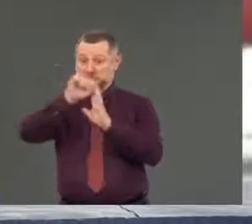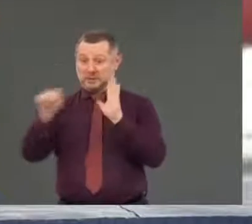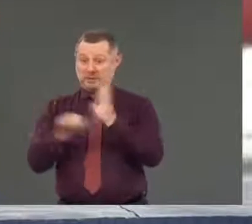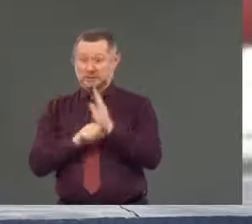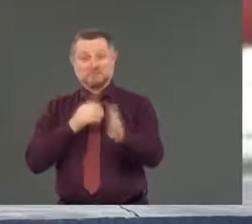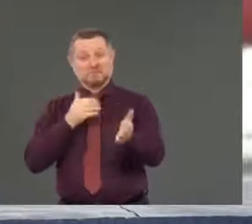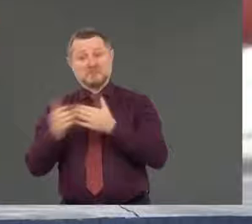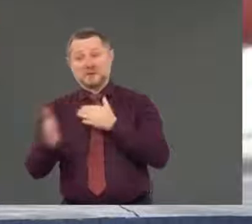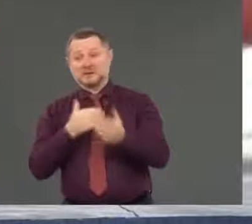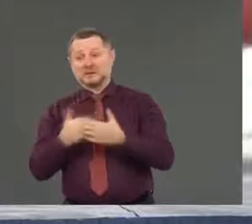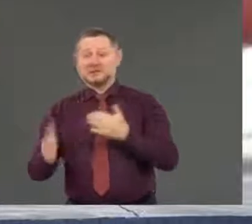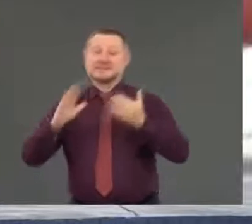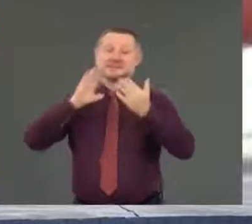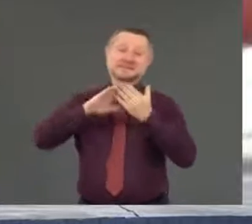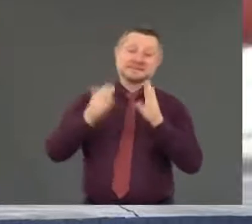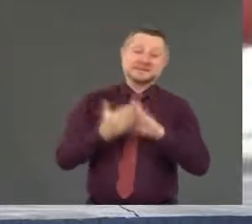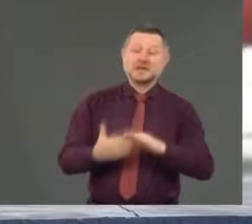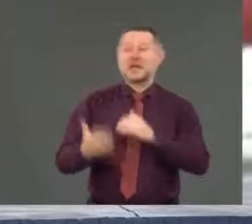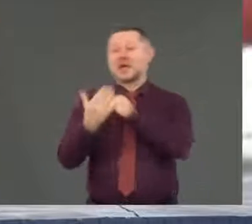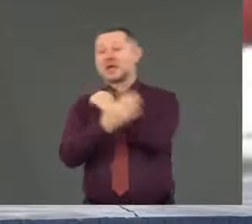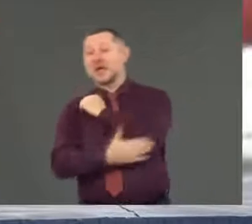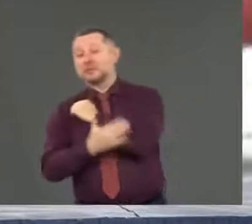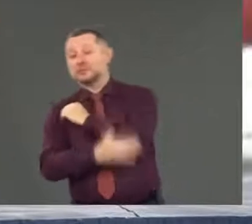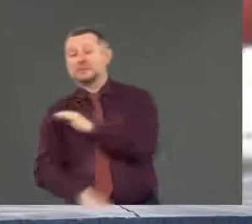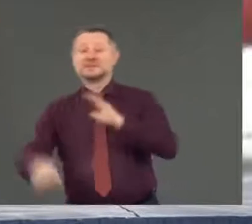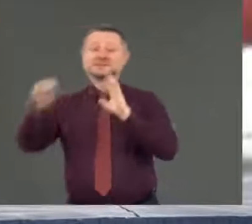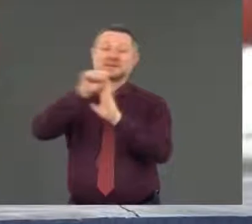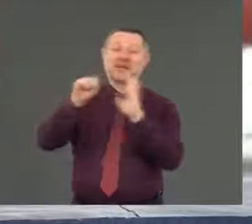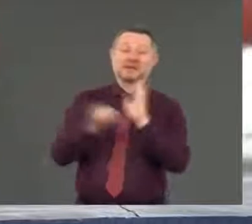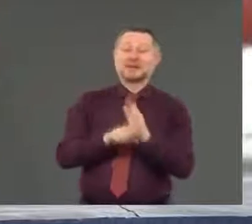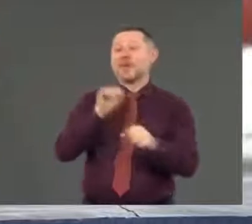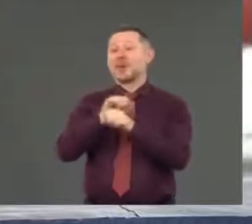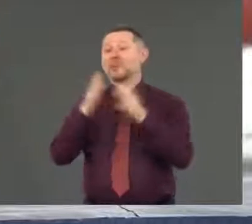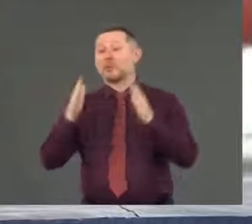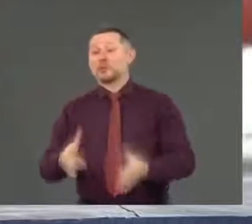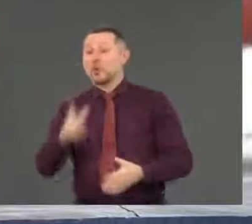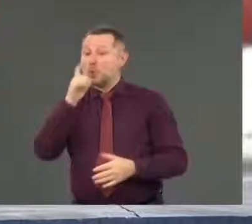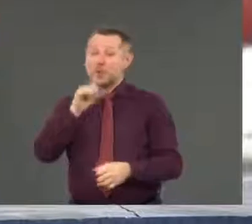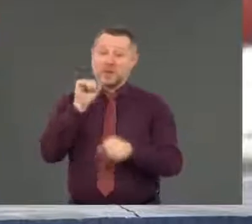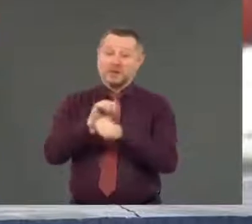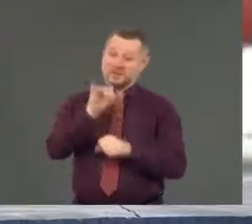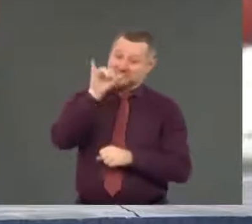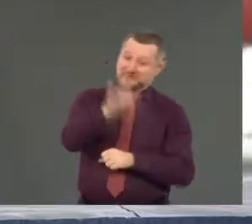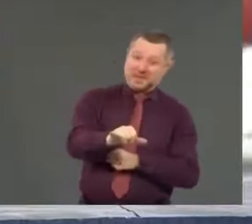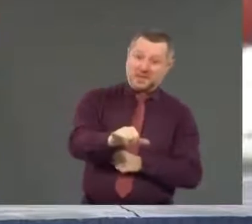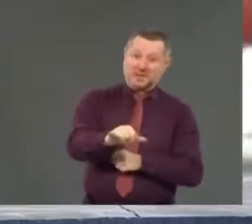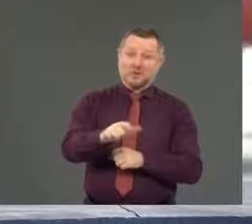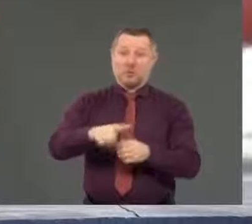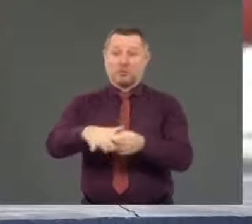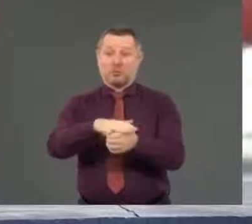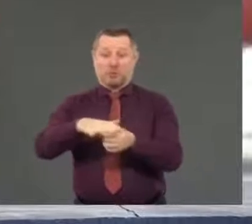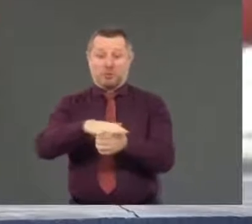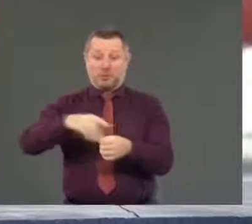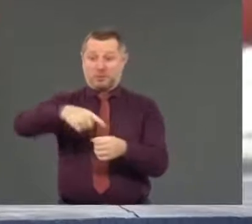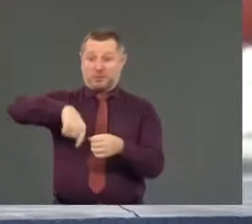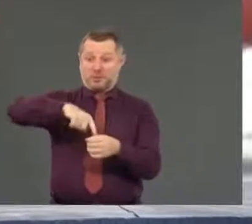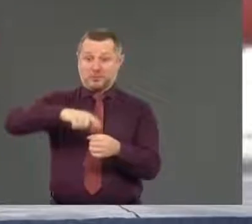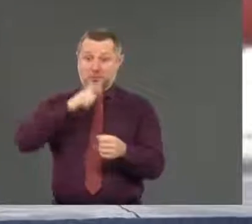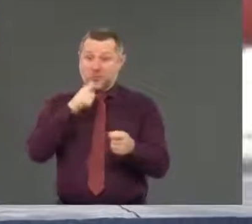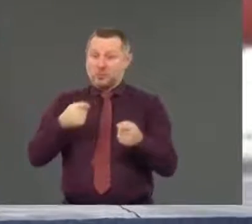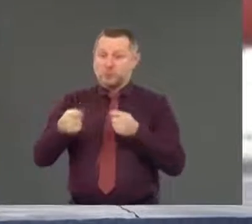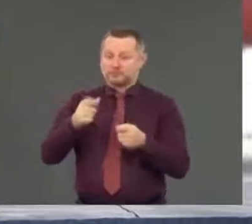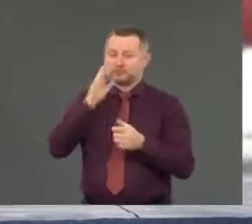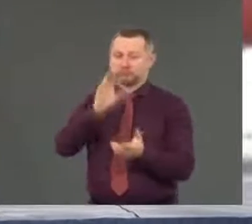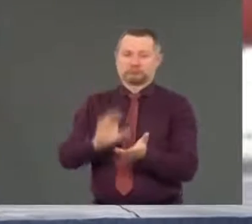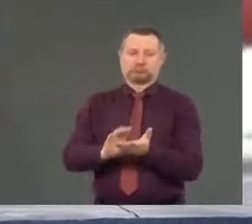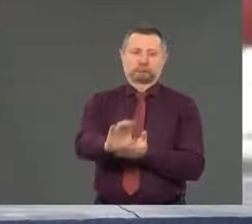county employee, state employee, that local pension fund or state pension fund will pay those